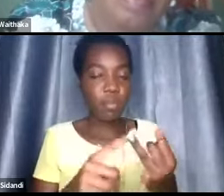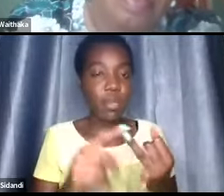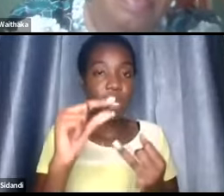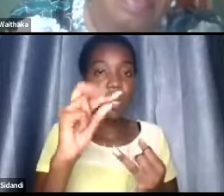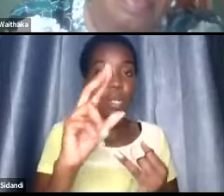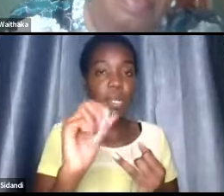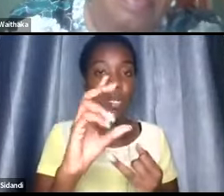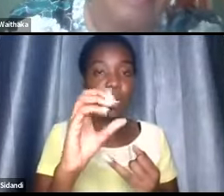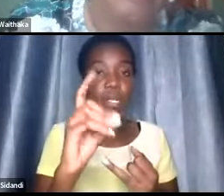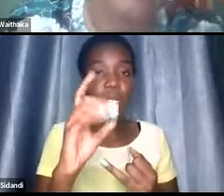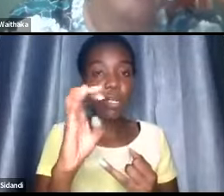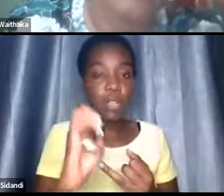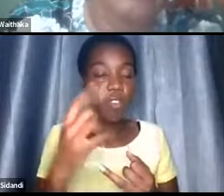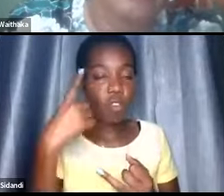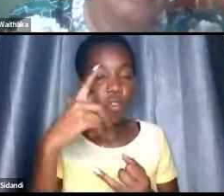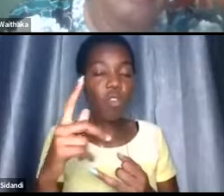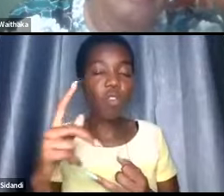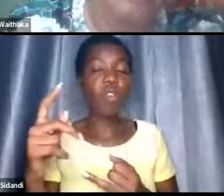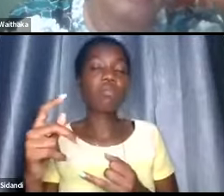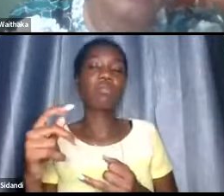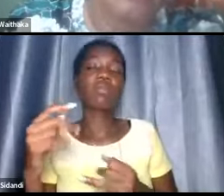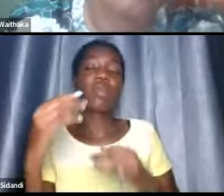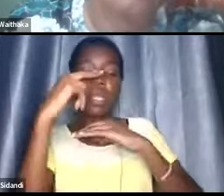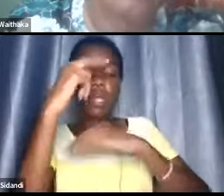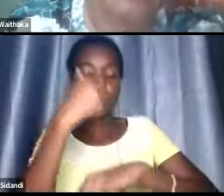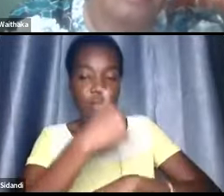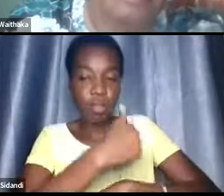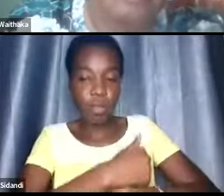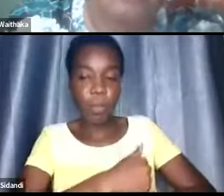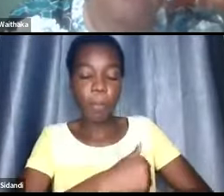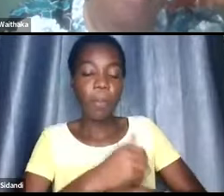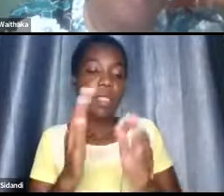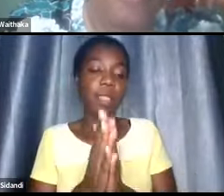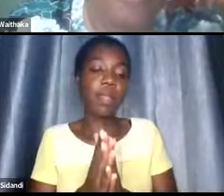also for the courses that they will do in post-secondary education.